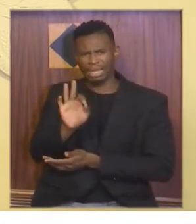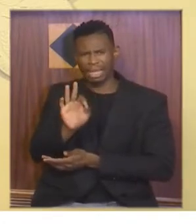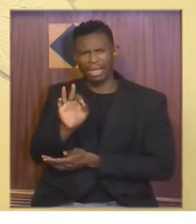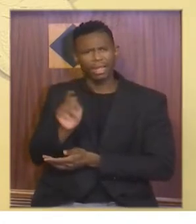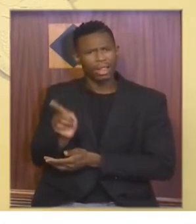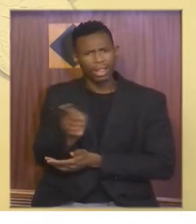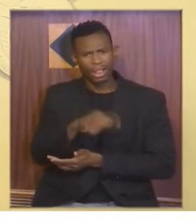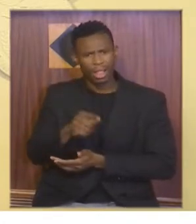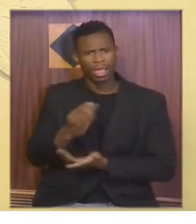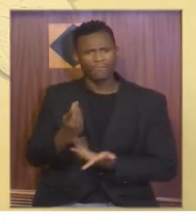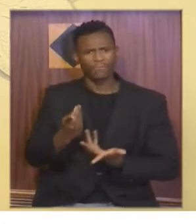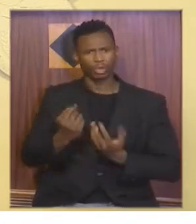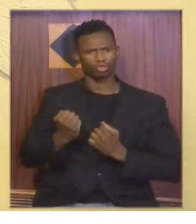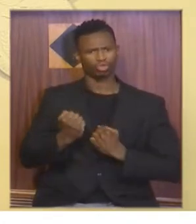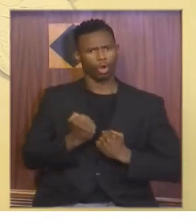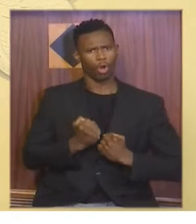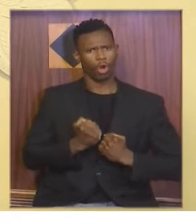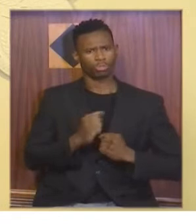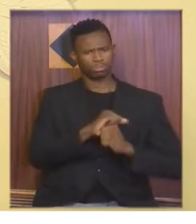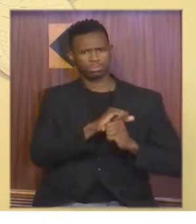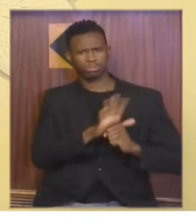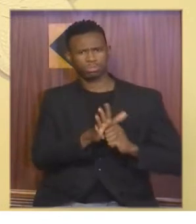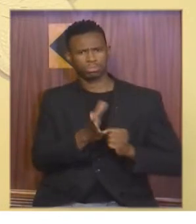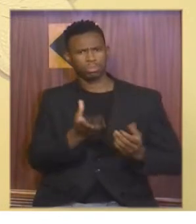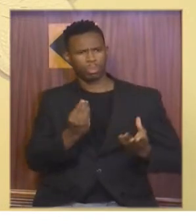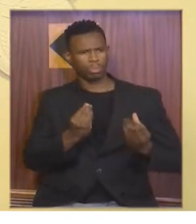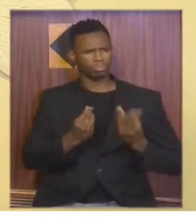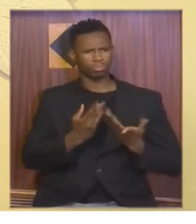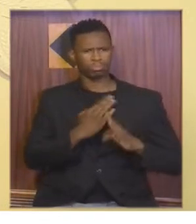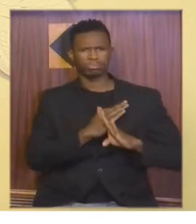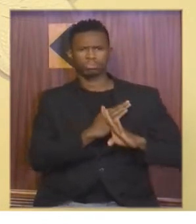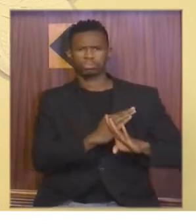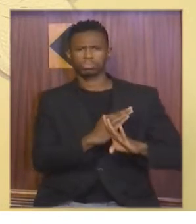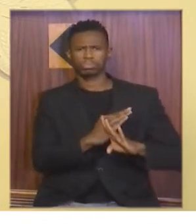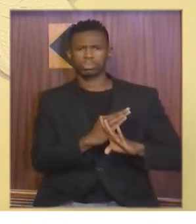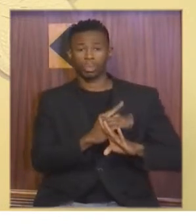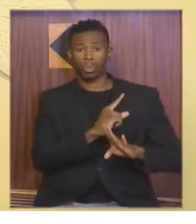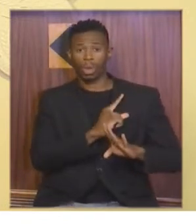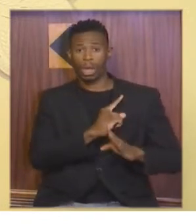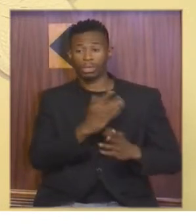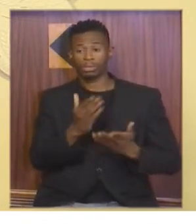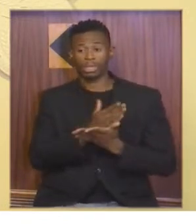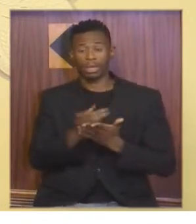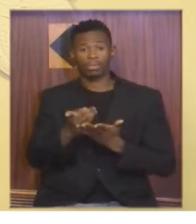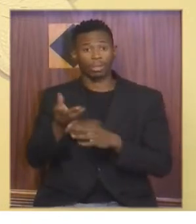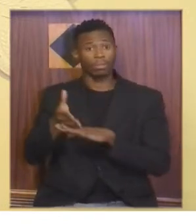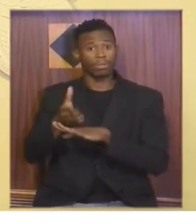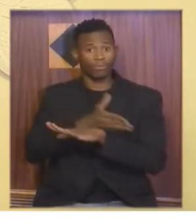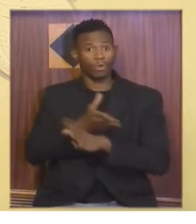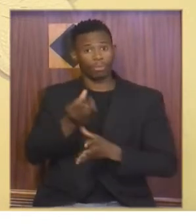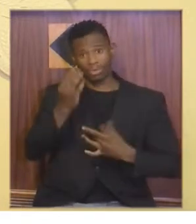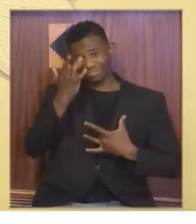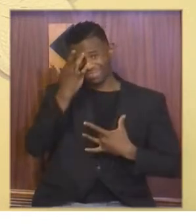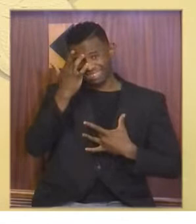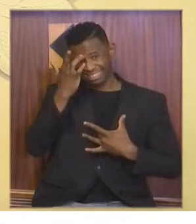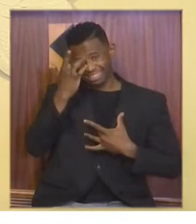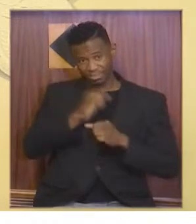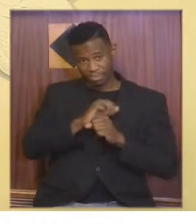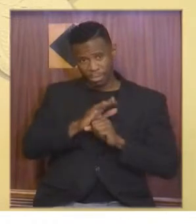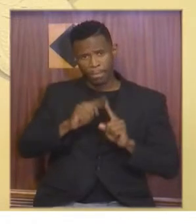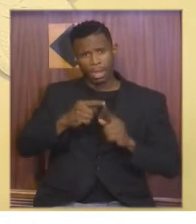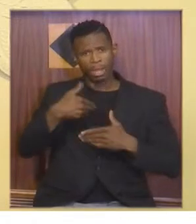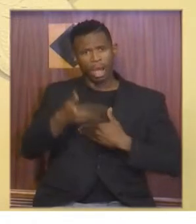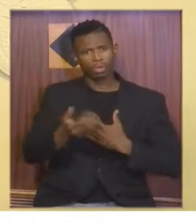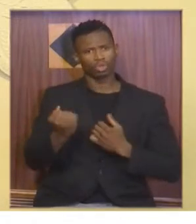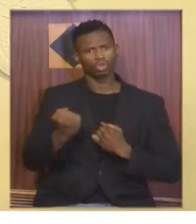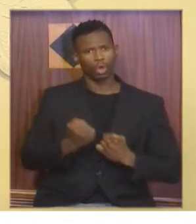immunity to the virus, either from previous infection or vaccinations.